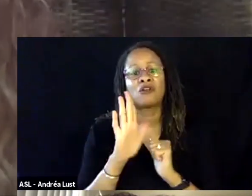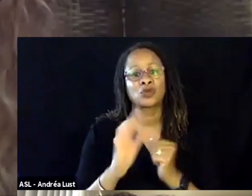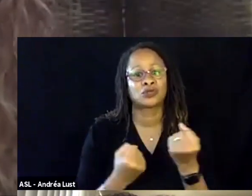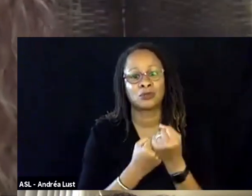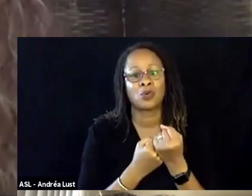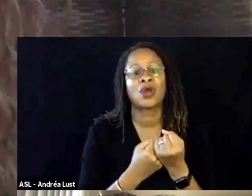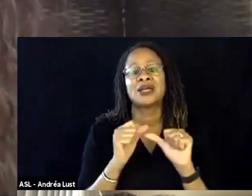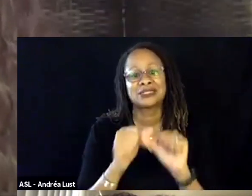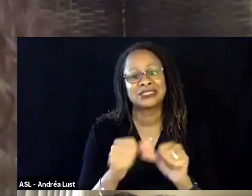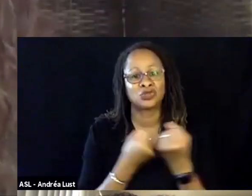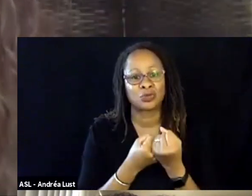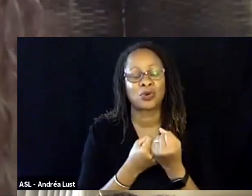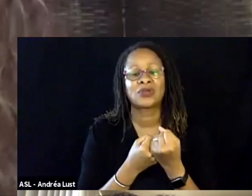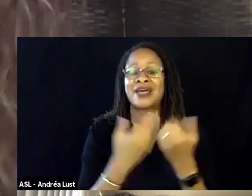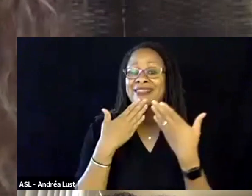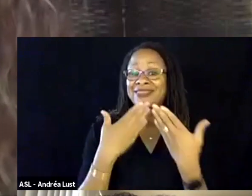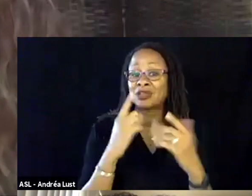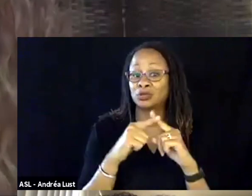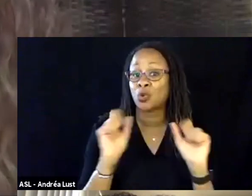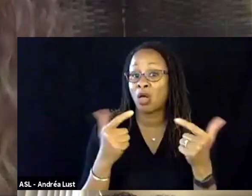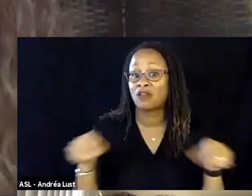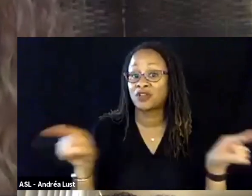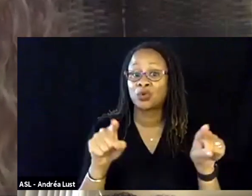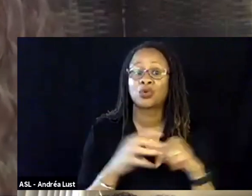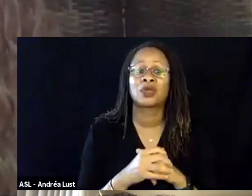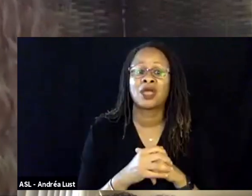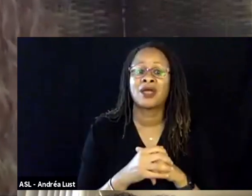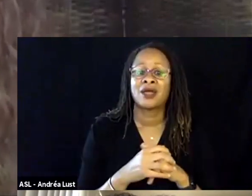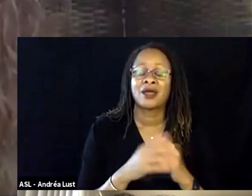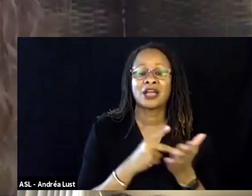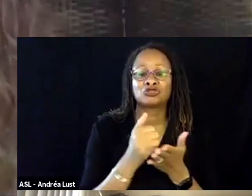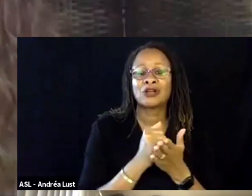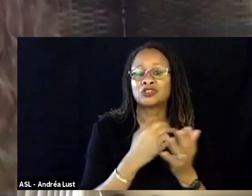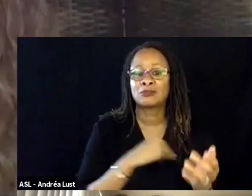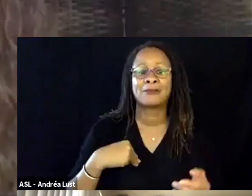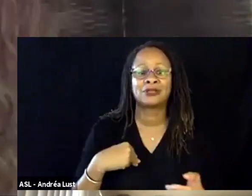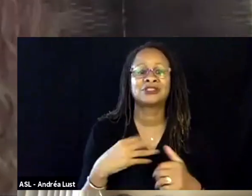your continued support. So thank you to all of you, our treasured